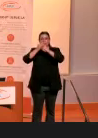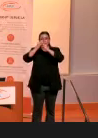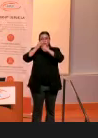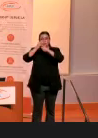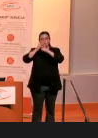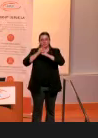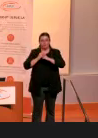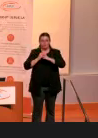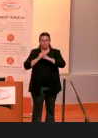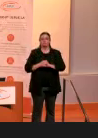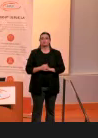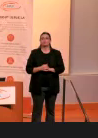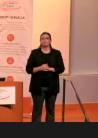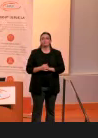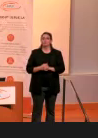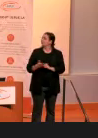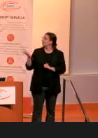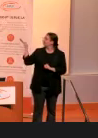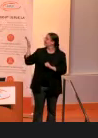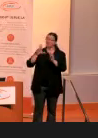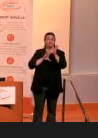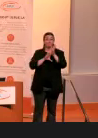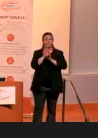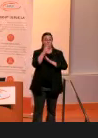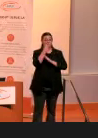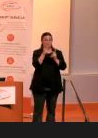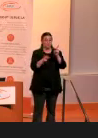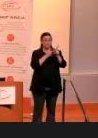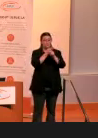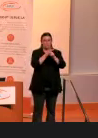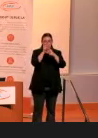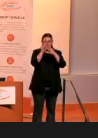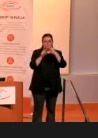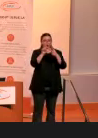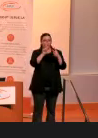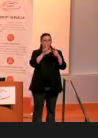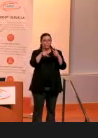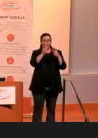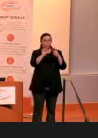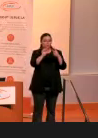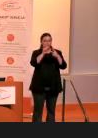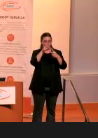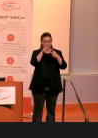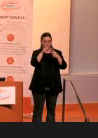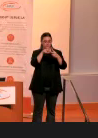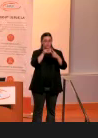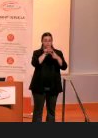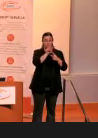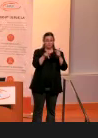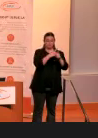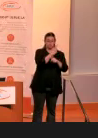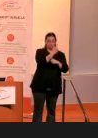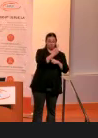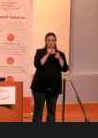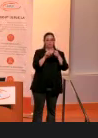evolved what they thought was two types of presentation in lupus. One is type 1 and the other is